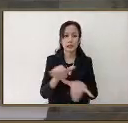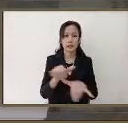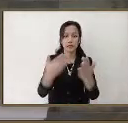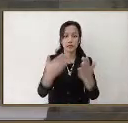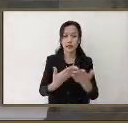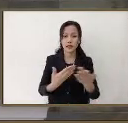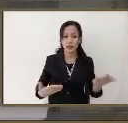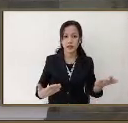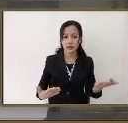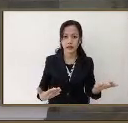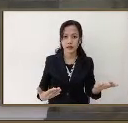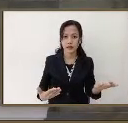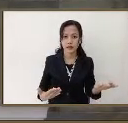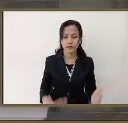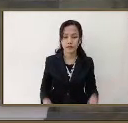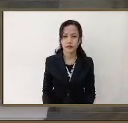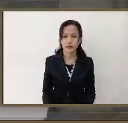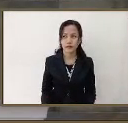course,